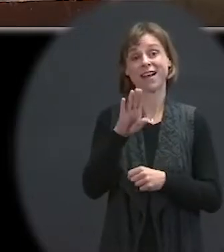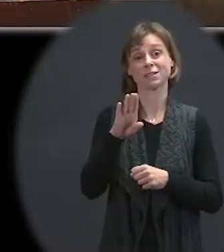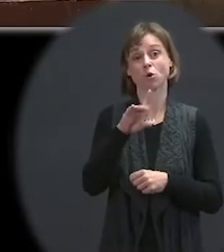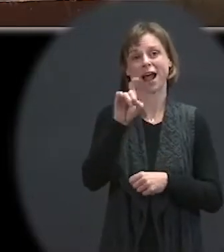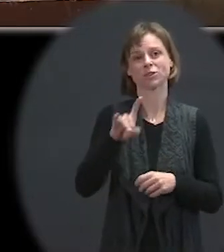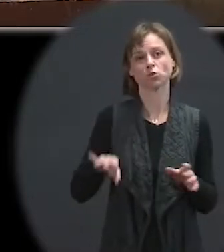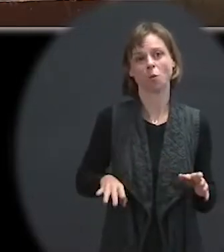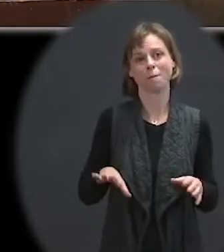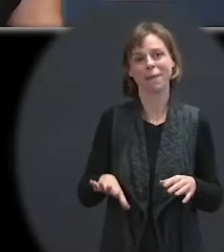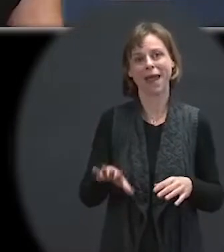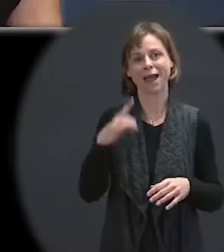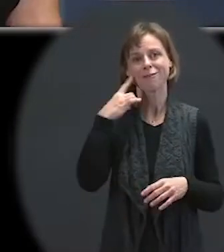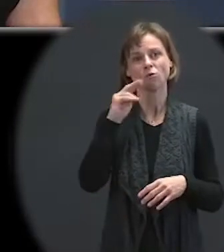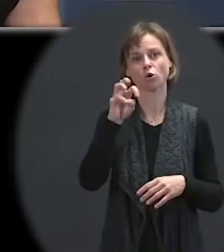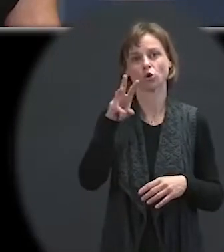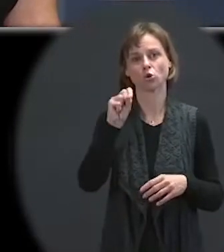content.